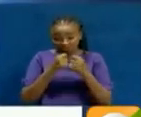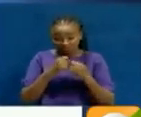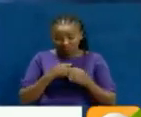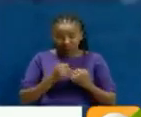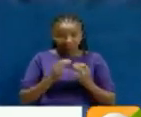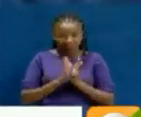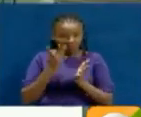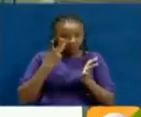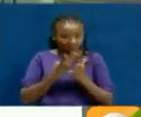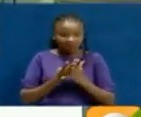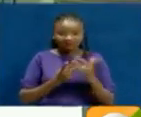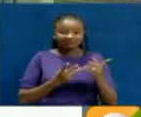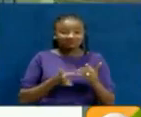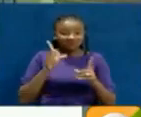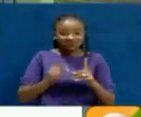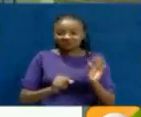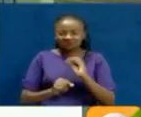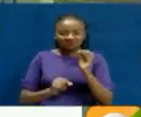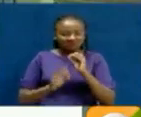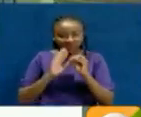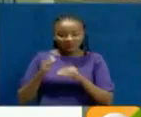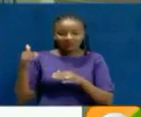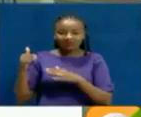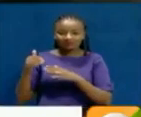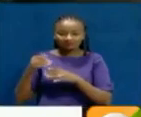lightly. Olaba was facing a fresh trial